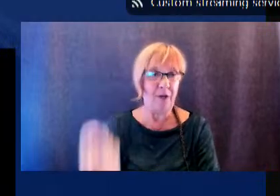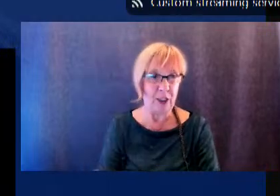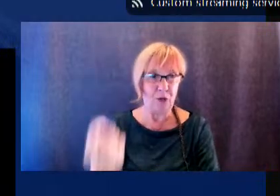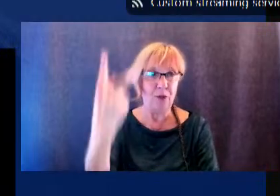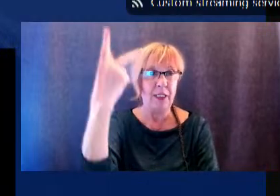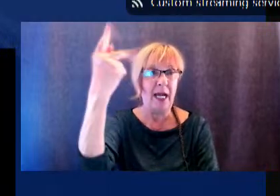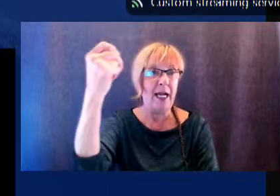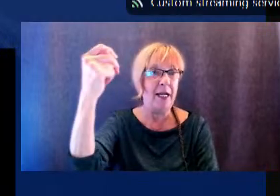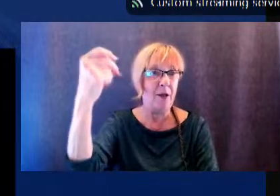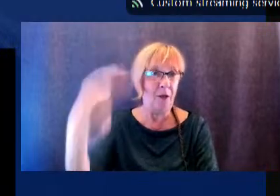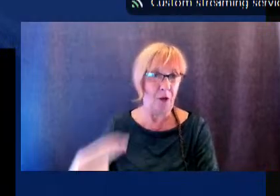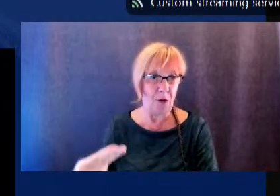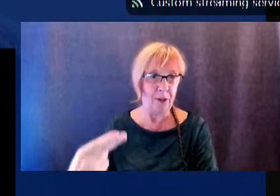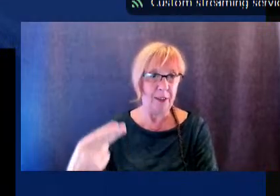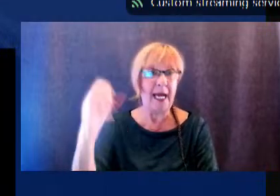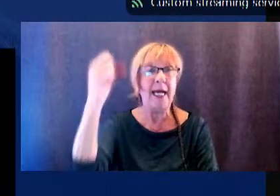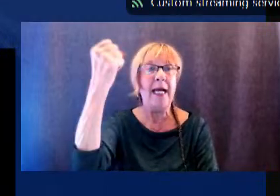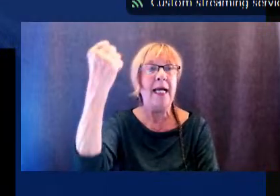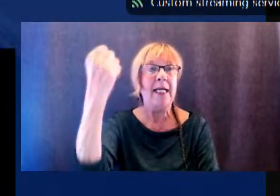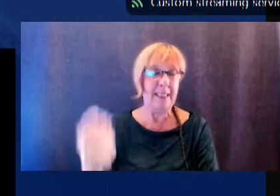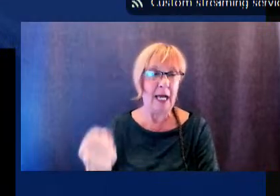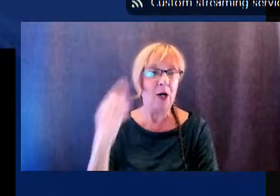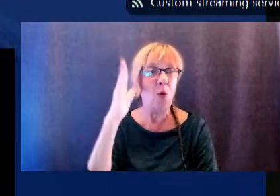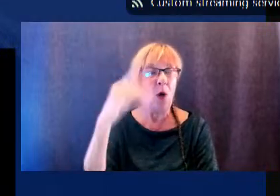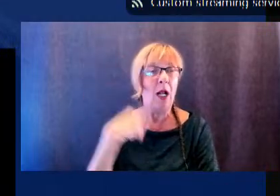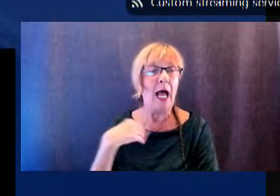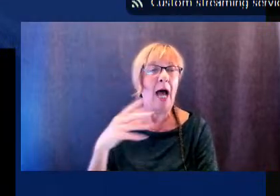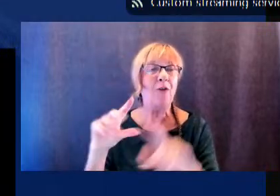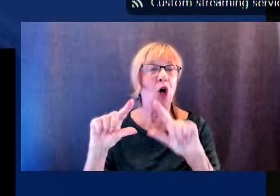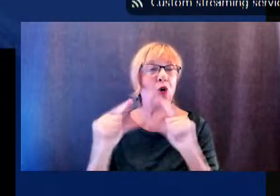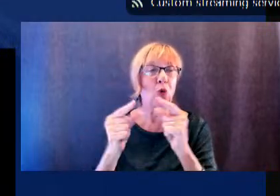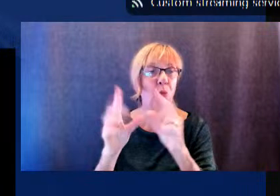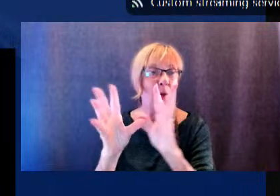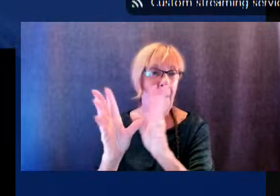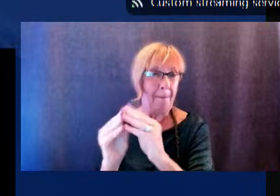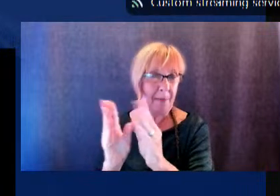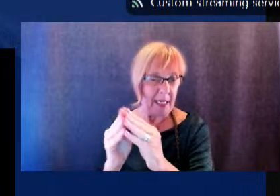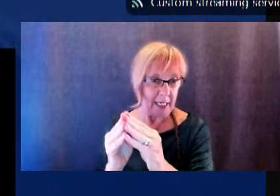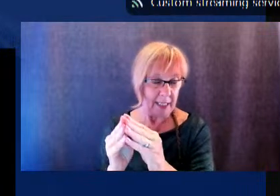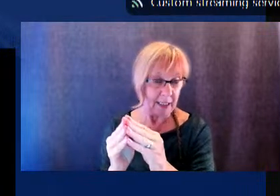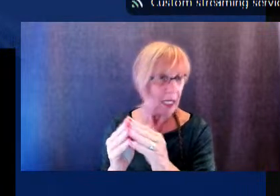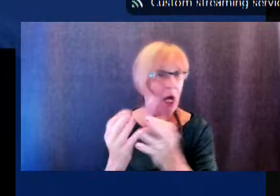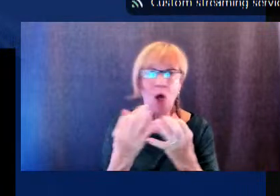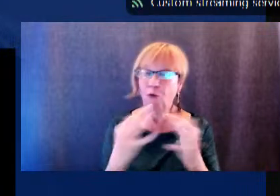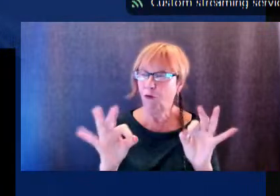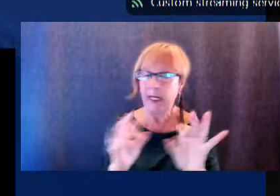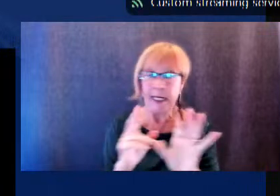and Saturday at varying times. The sessions are free to attend and will cover how